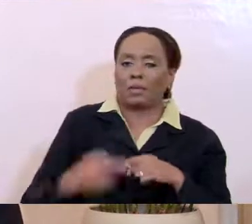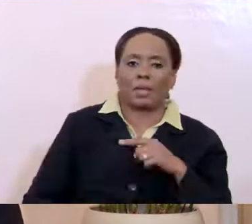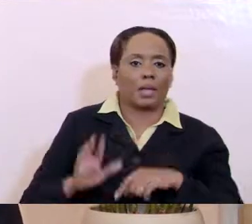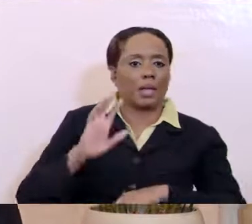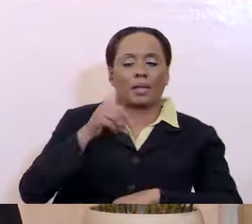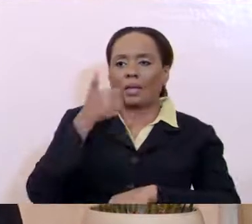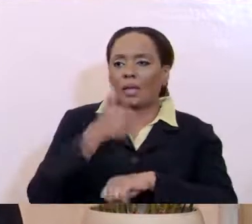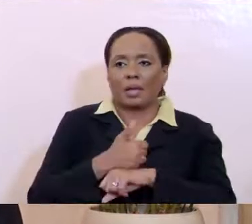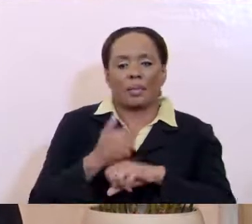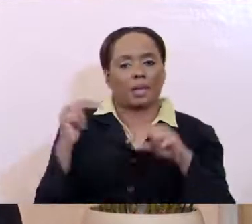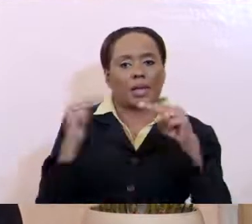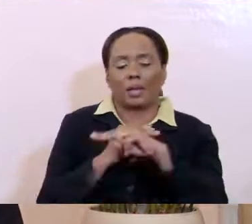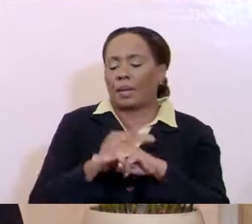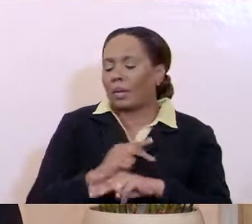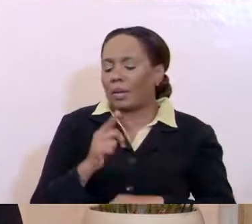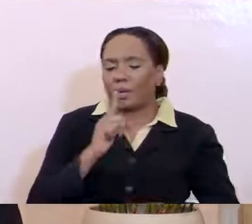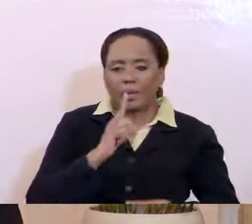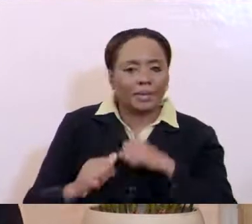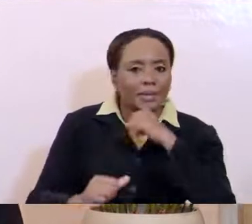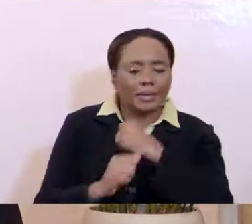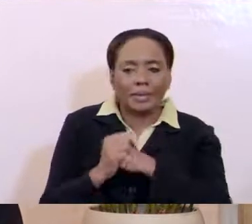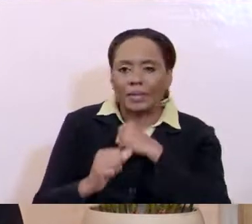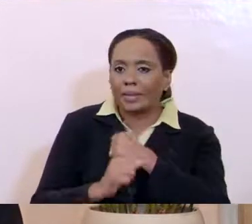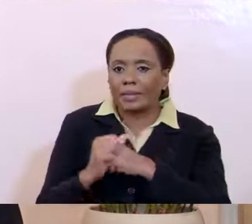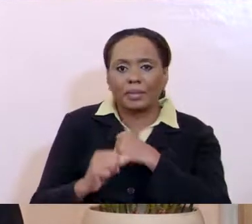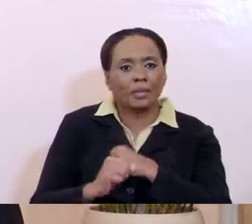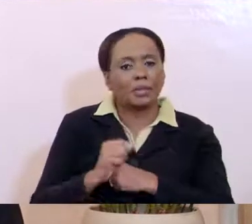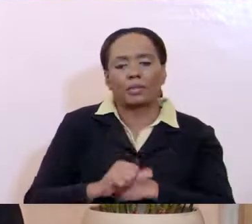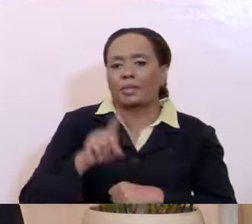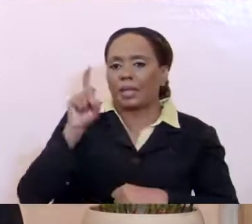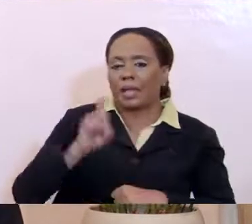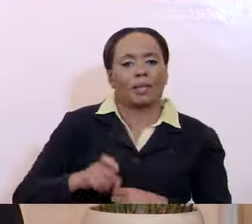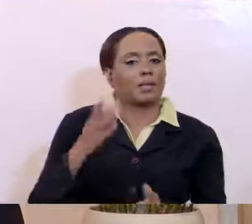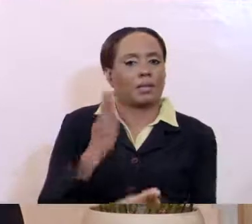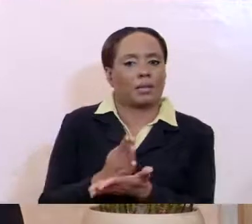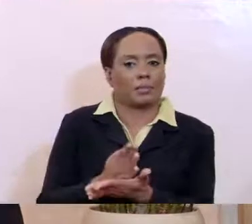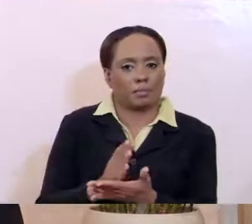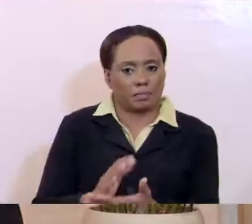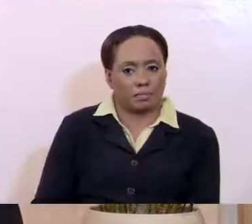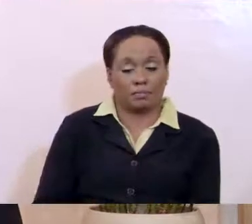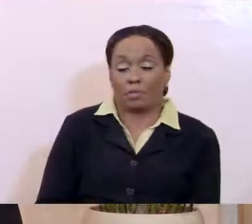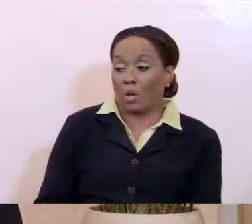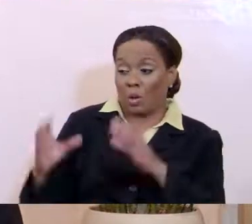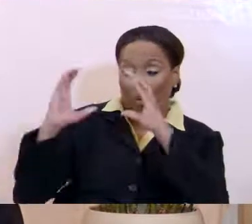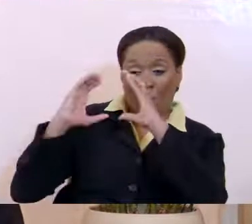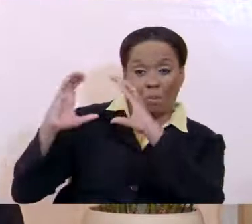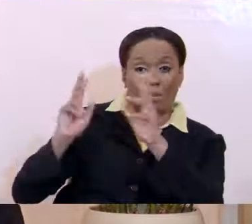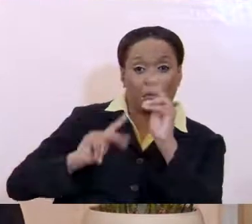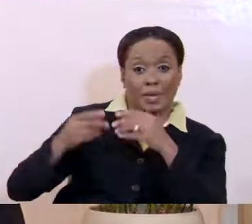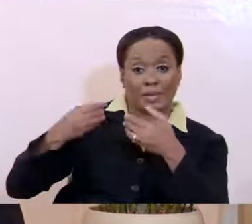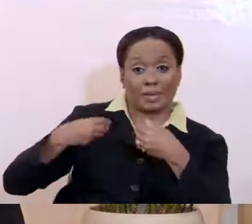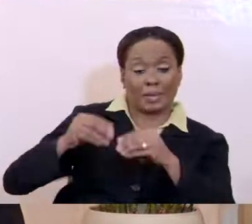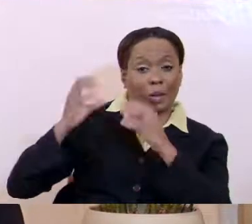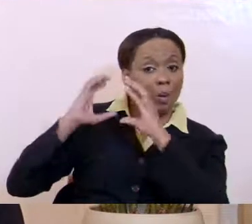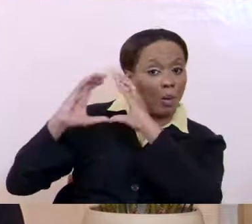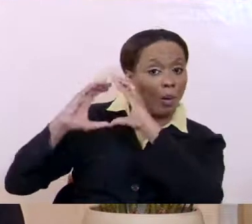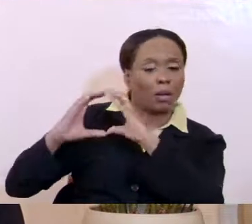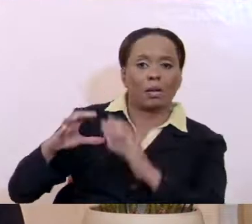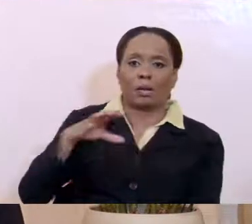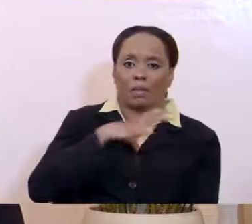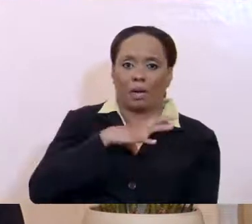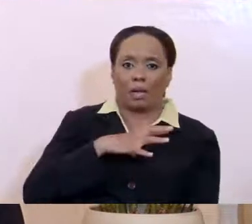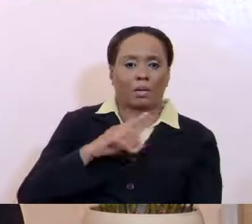perilous, it is dangerous, and it must be brought to an end. So other than coconut vendors, there will be